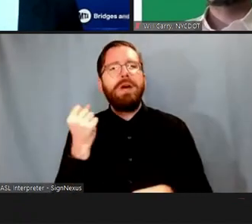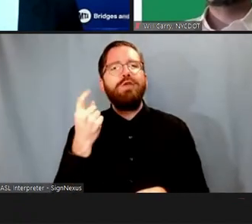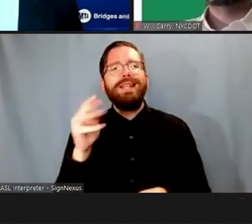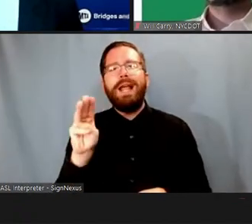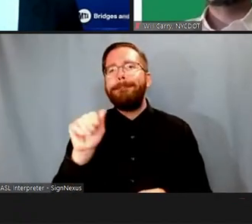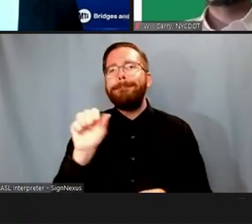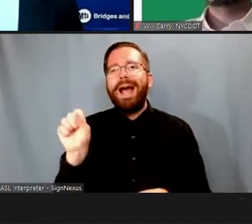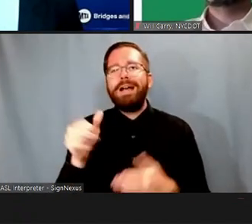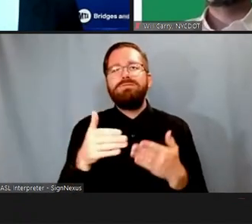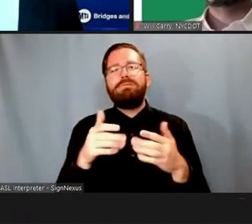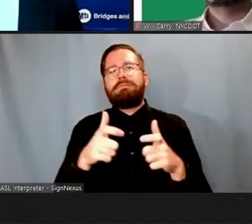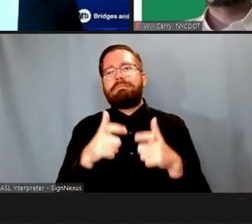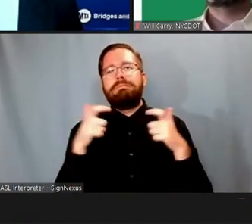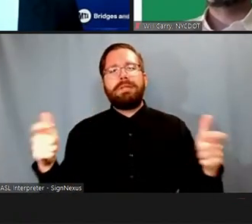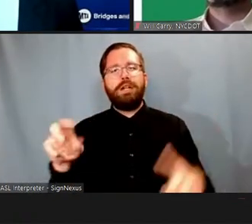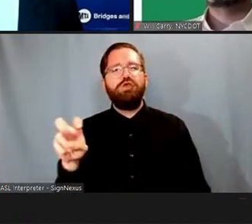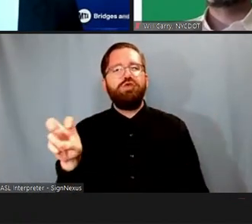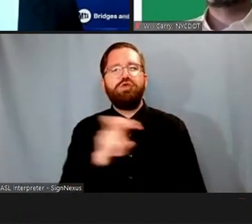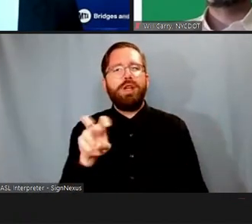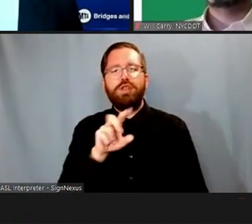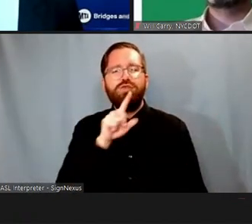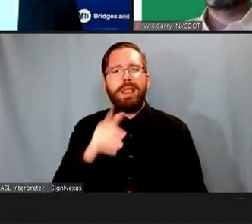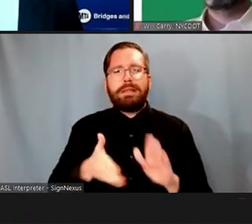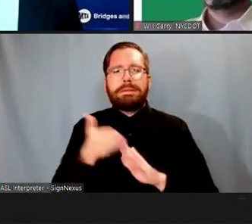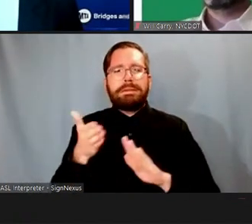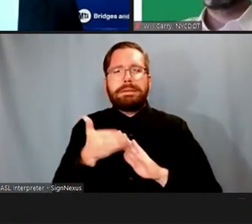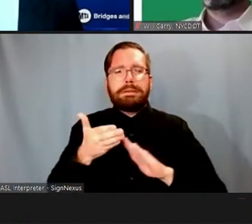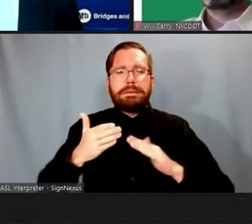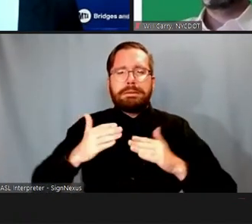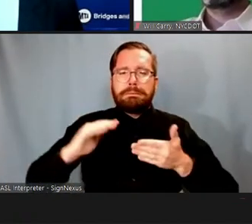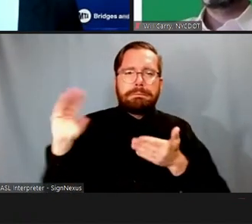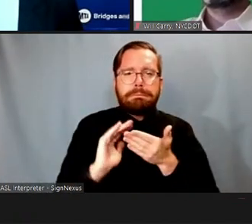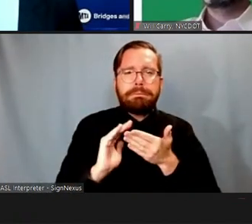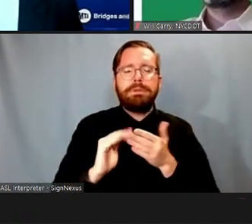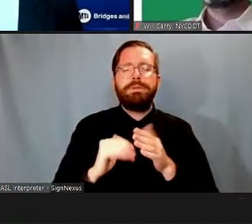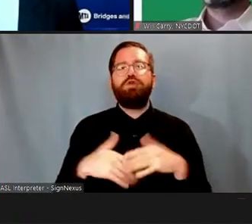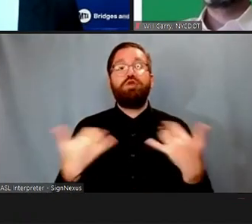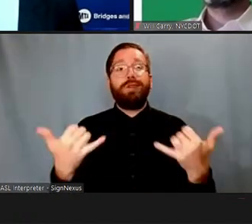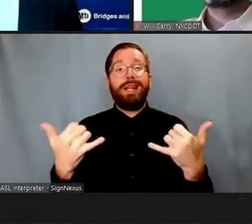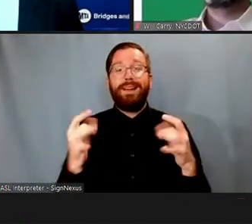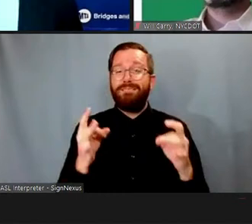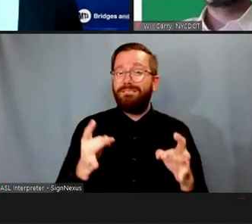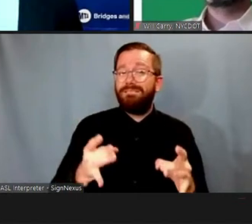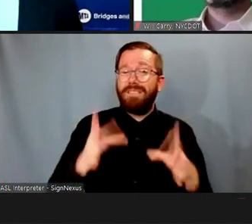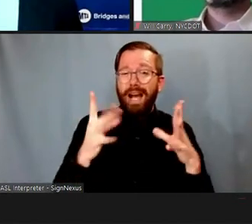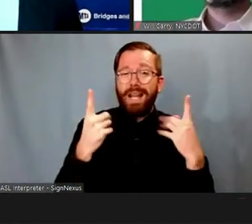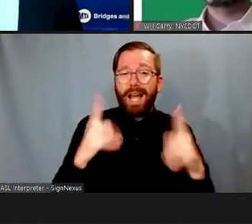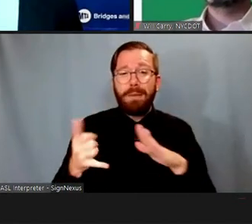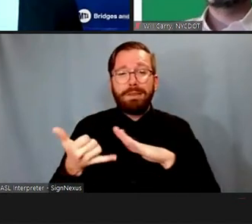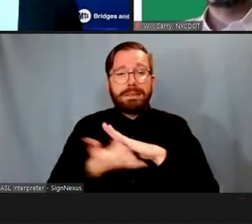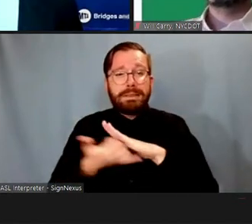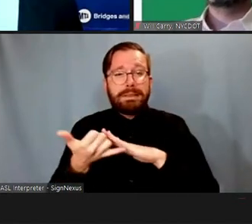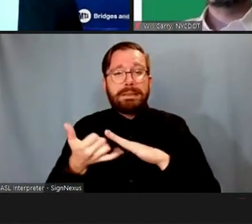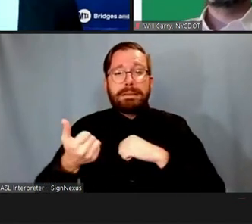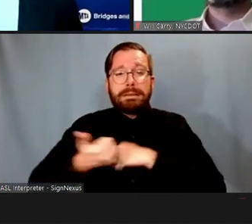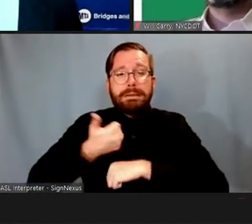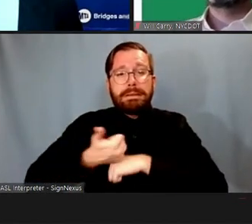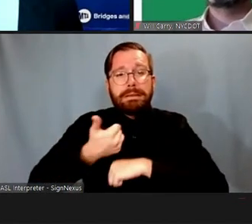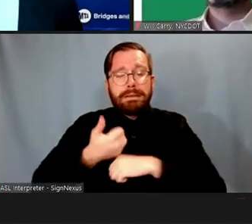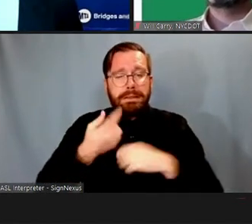and it is to no surprise it's due to the increase in violence disruptions on the subway et cetera weekly we hear about